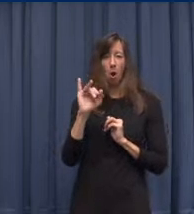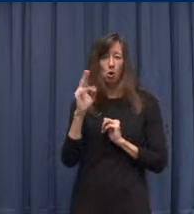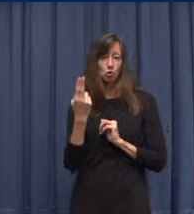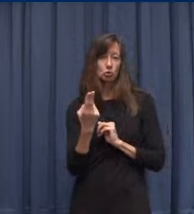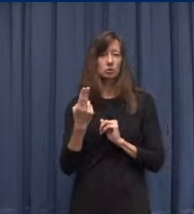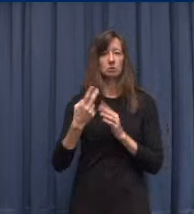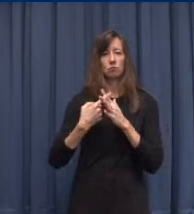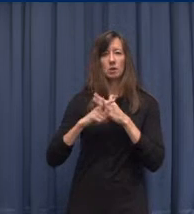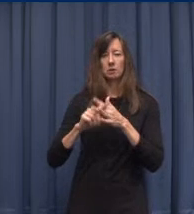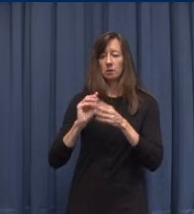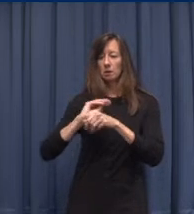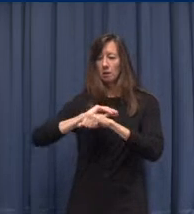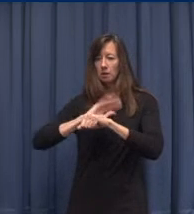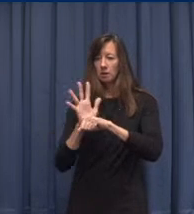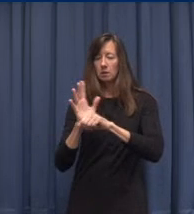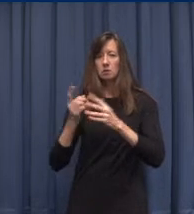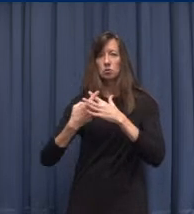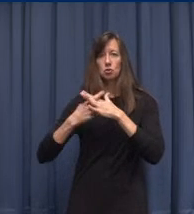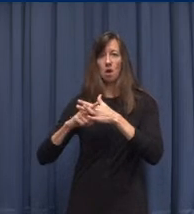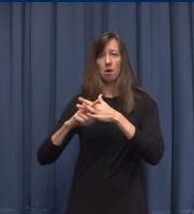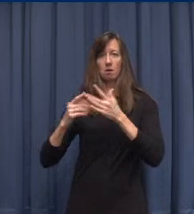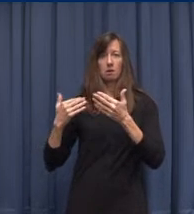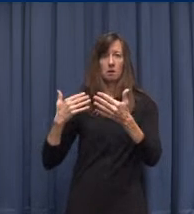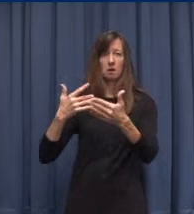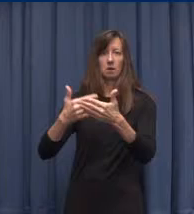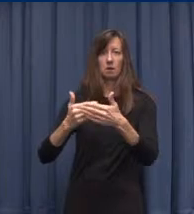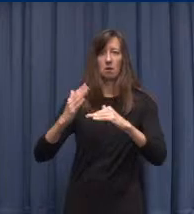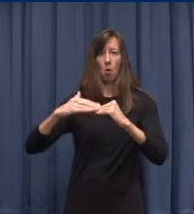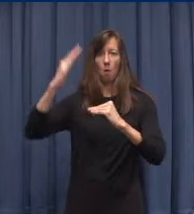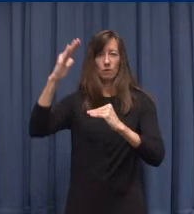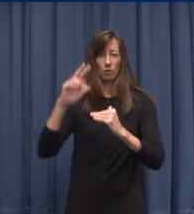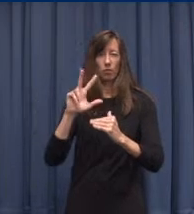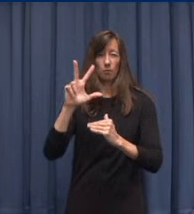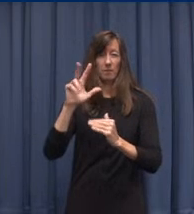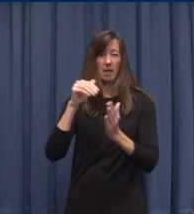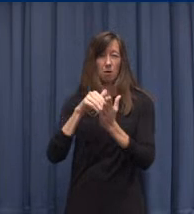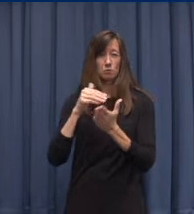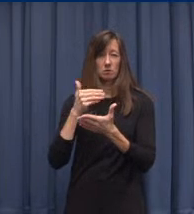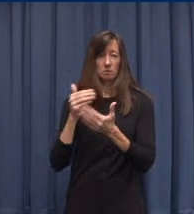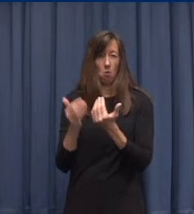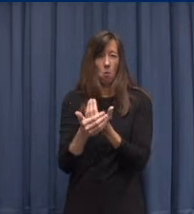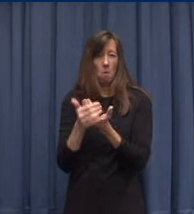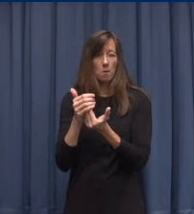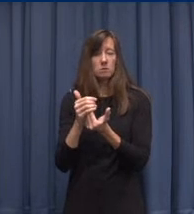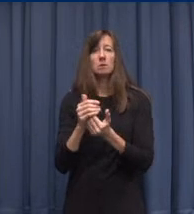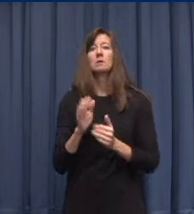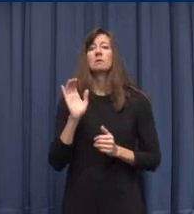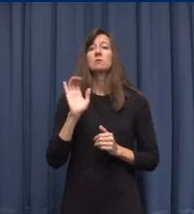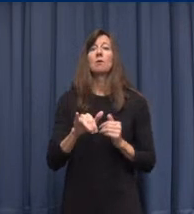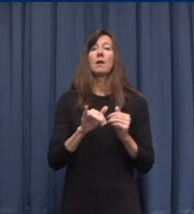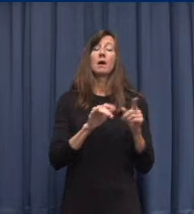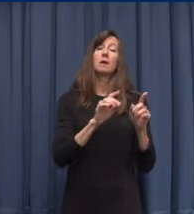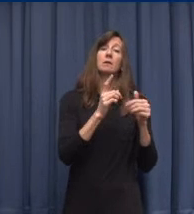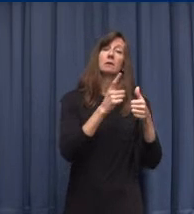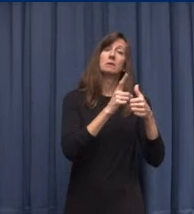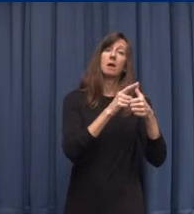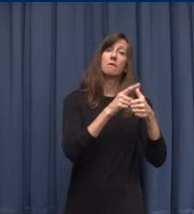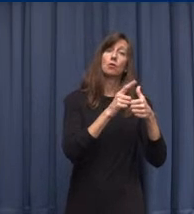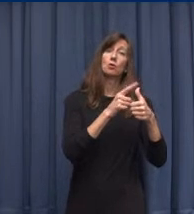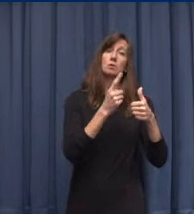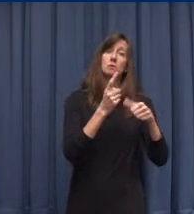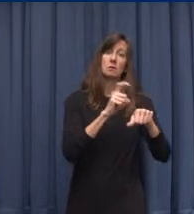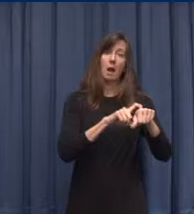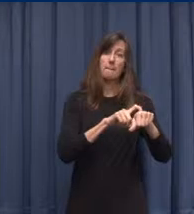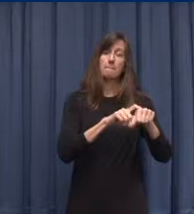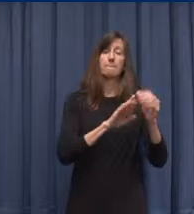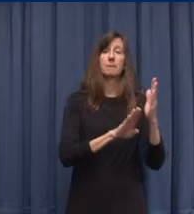the steepness of the climb is what we're really looking at here. That steepness very much leveled off after the first wave